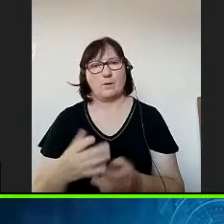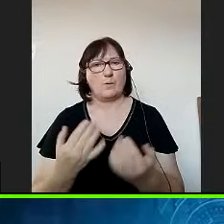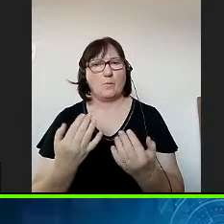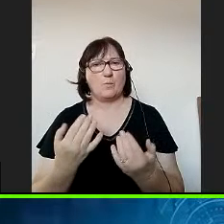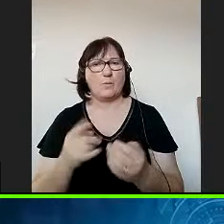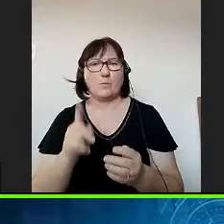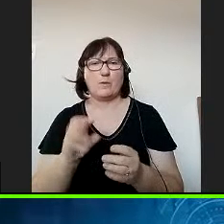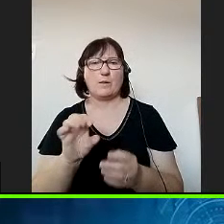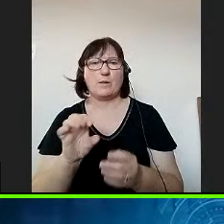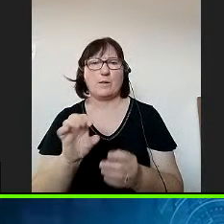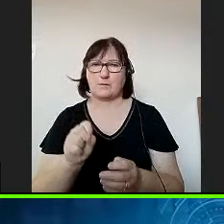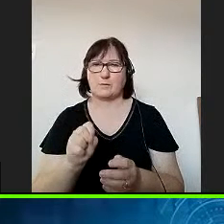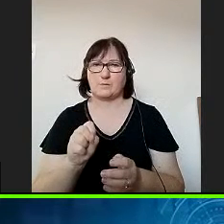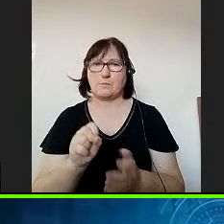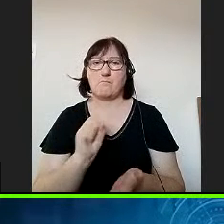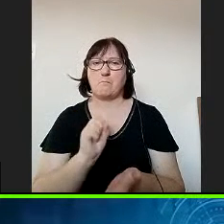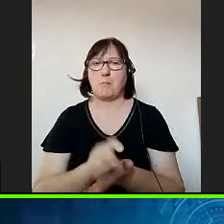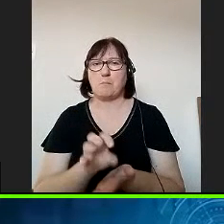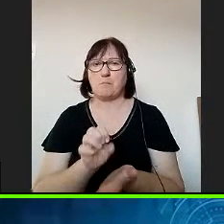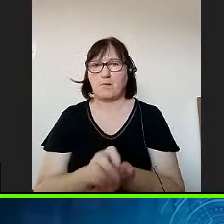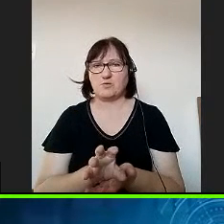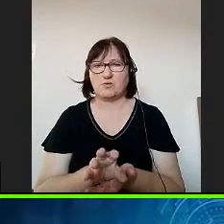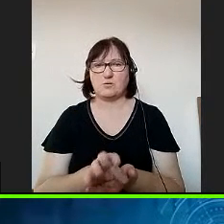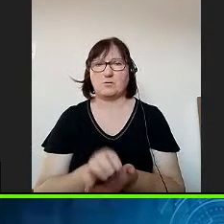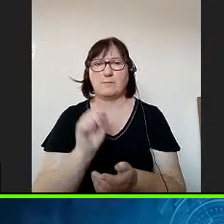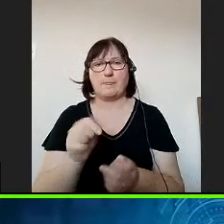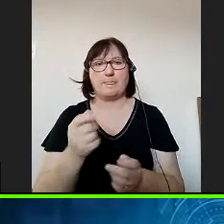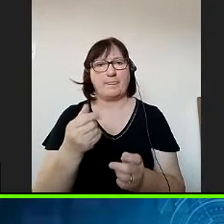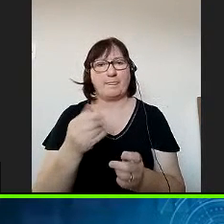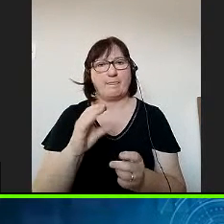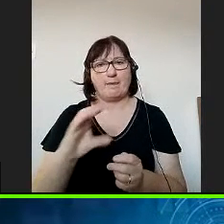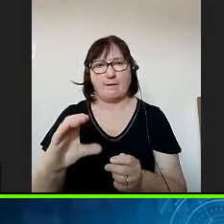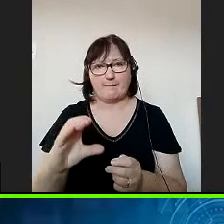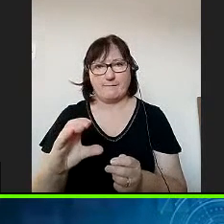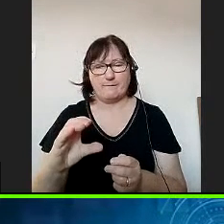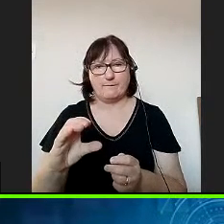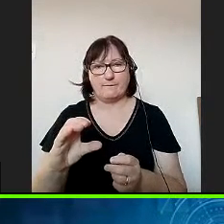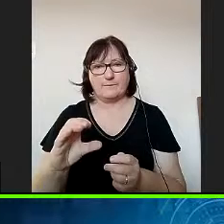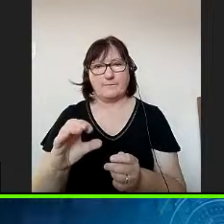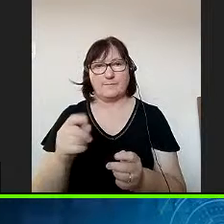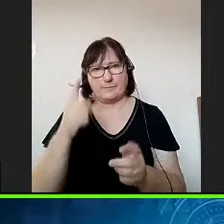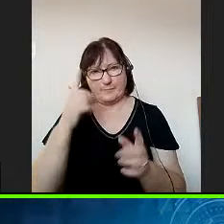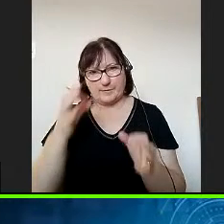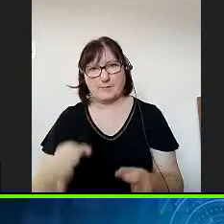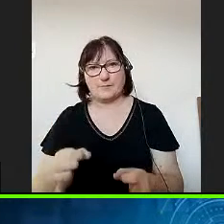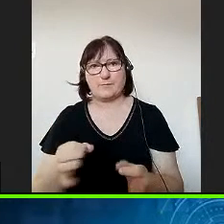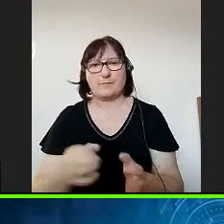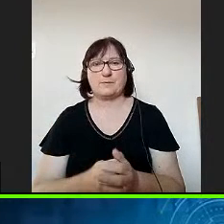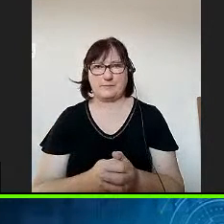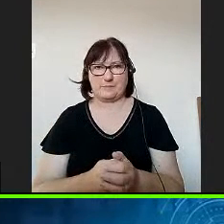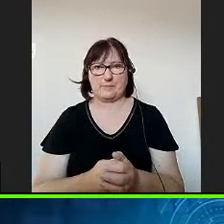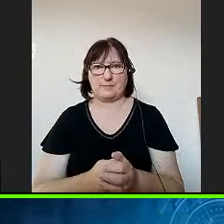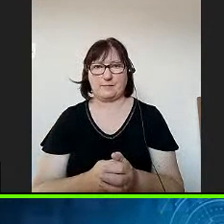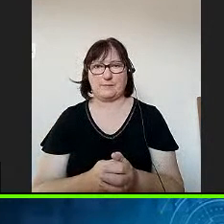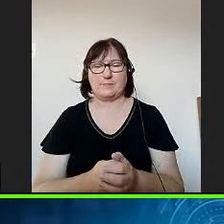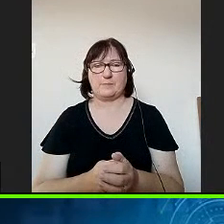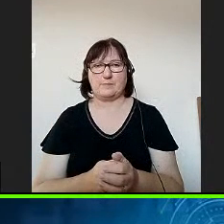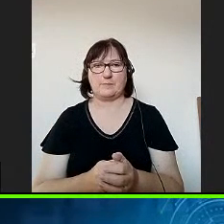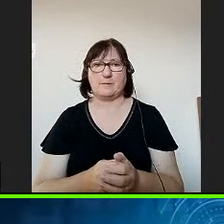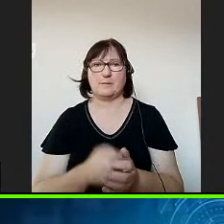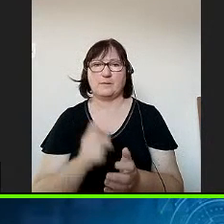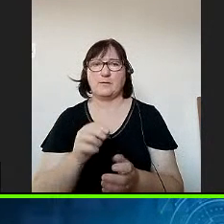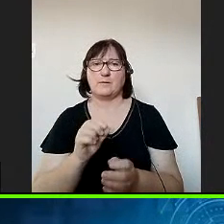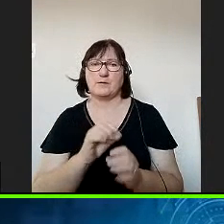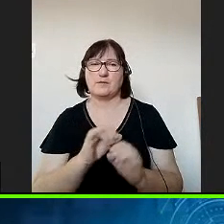tariff determinations, and will that be retrospective? Section 4 is prohibitive in that regard,